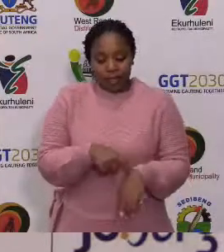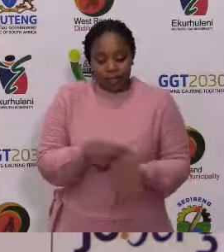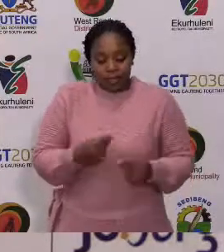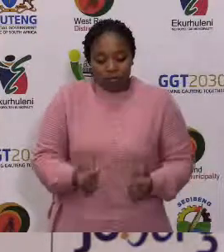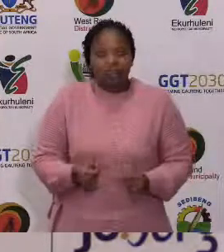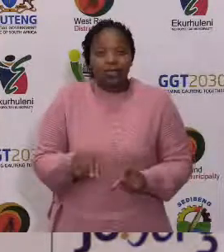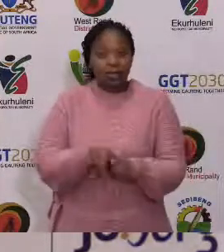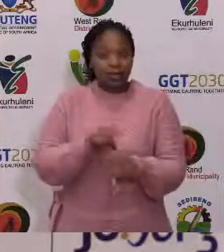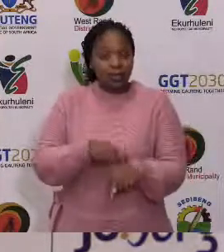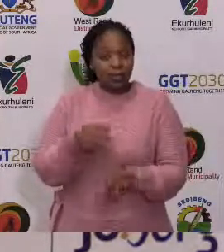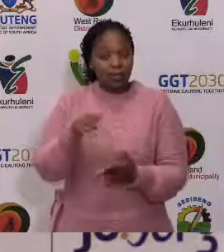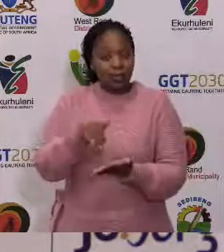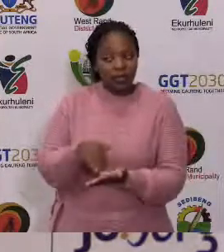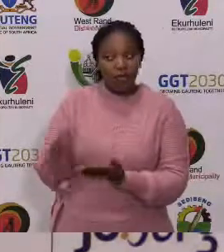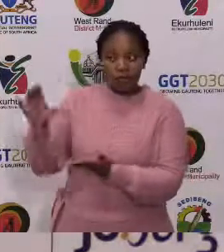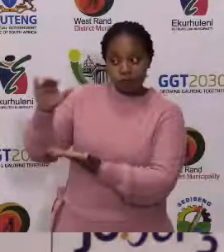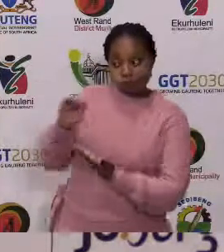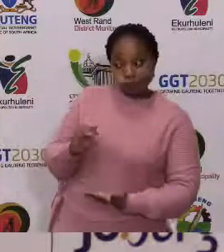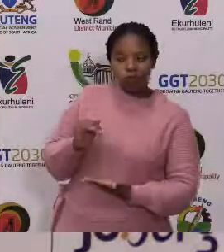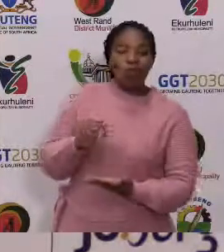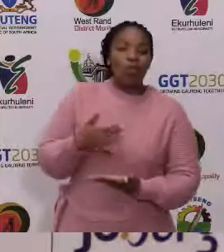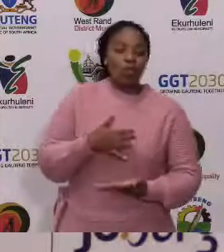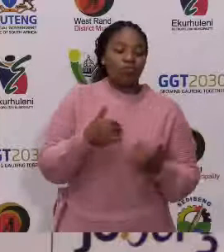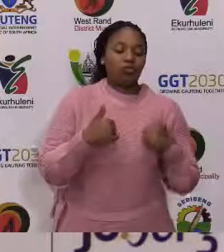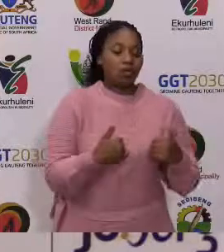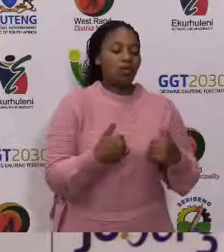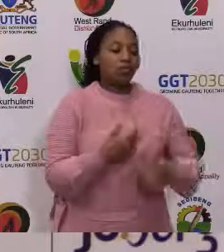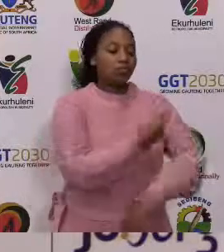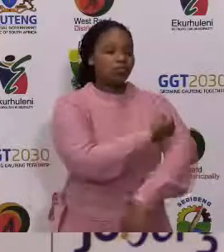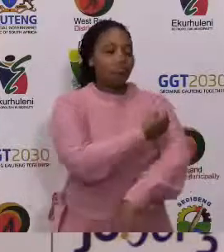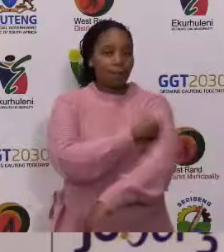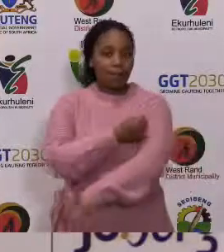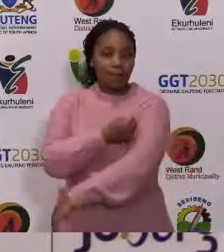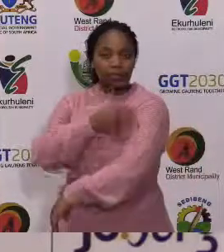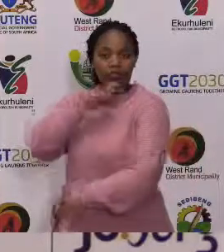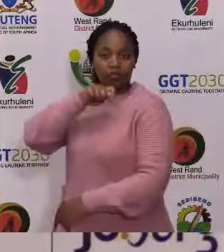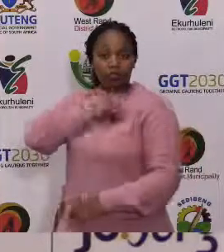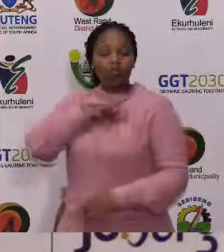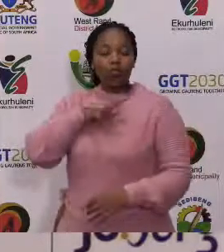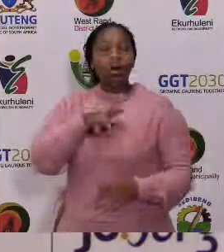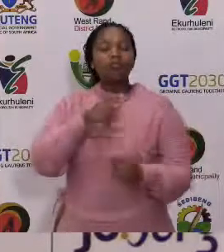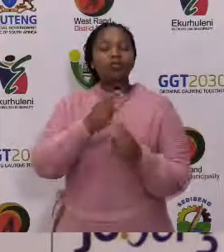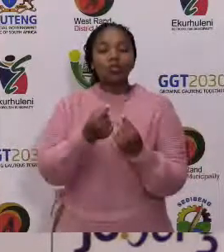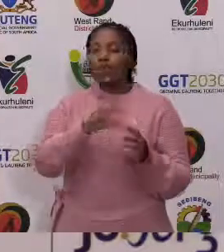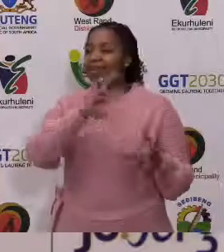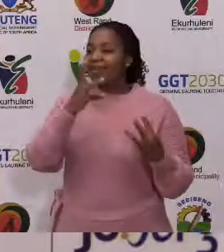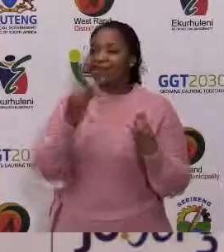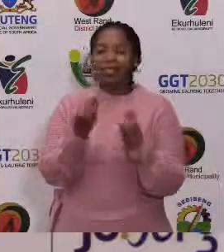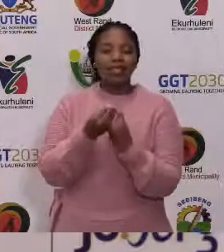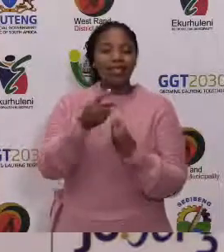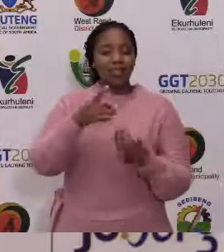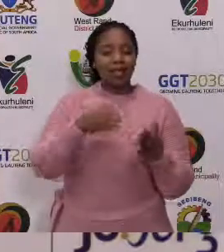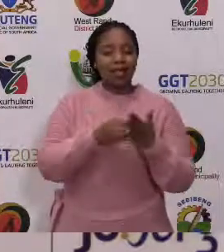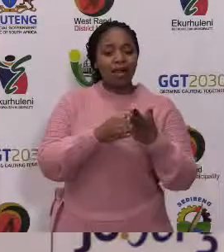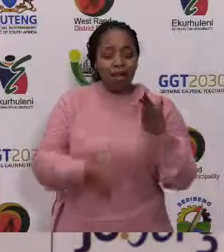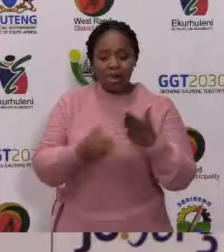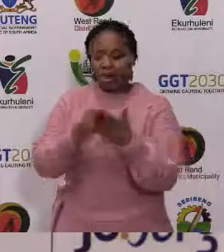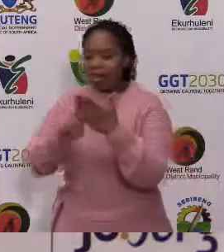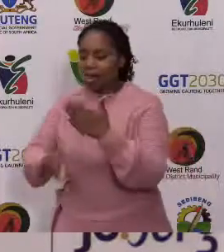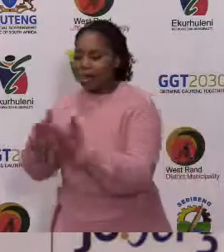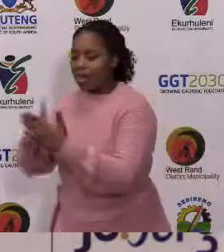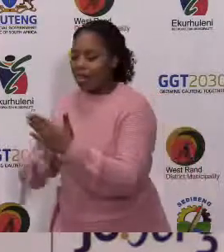can, and we will do everything to remove all the bureaucratic obstacles. We don't want